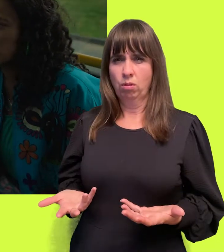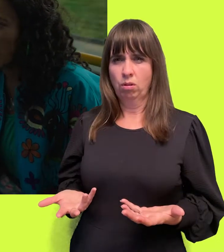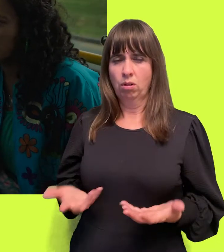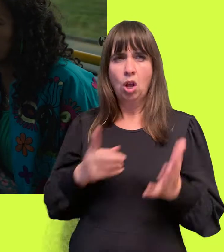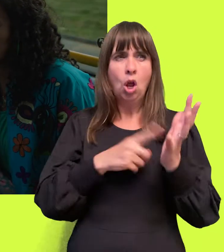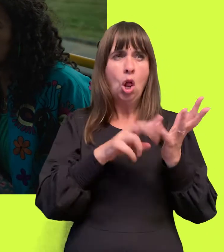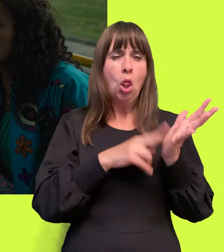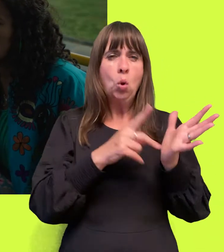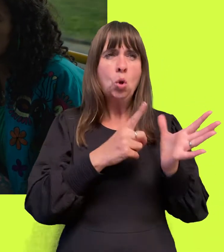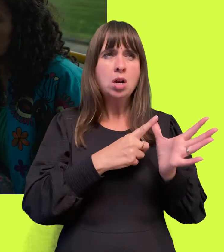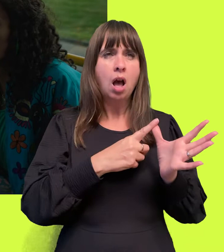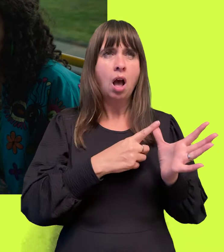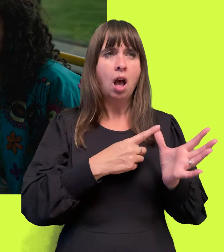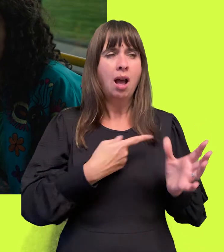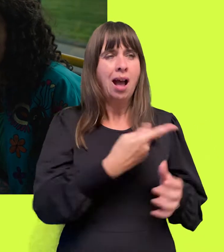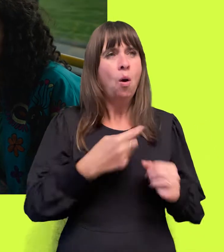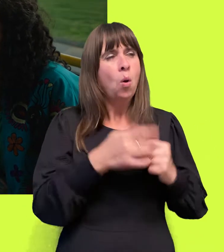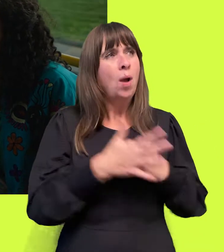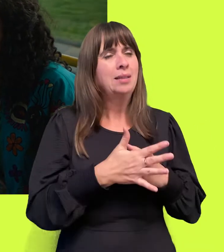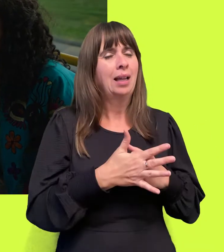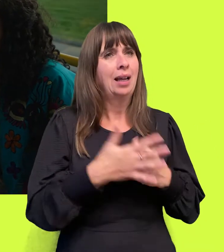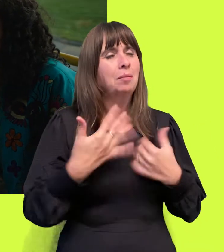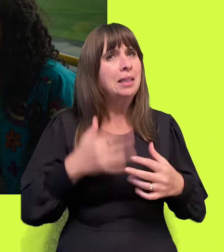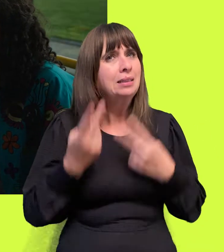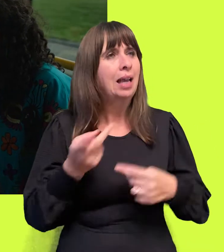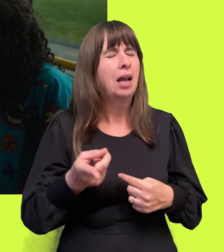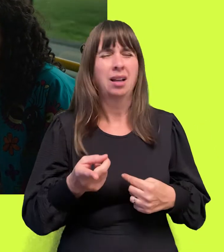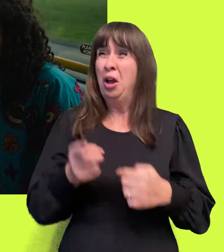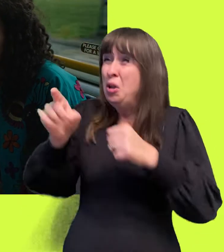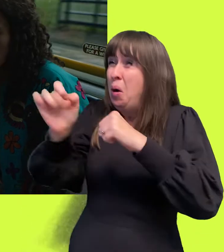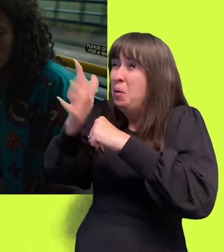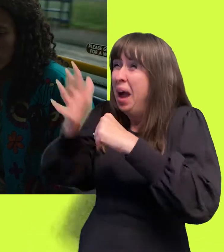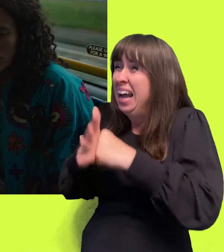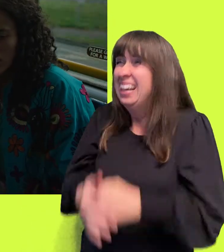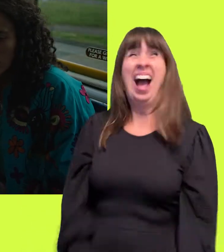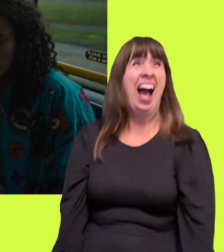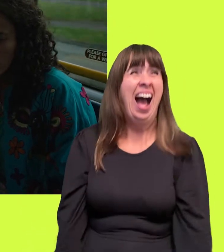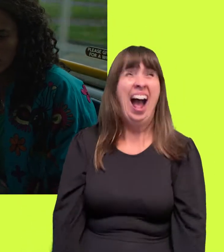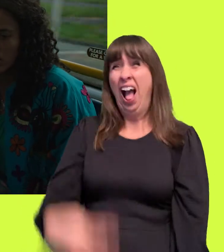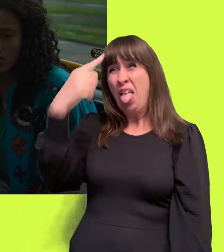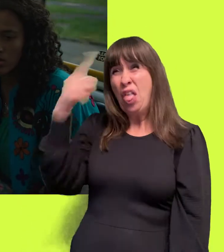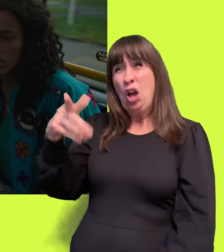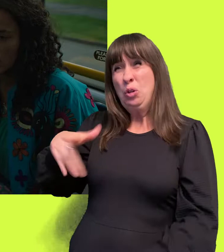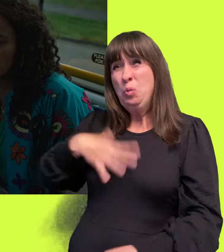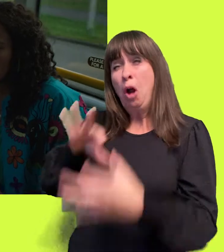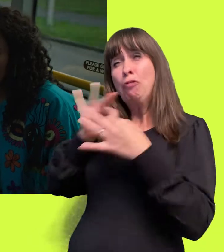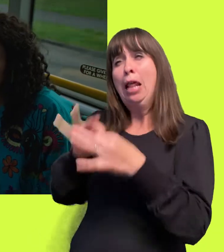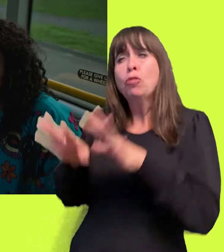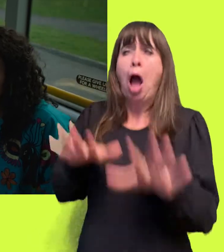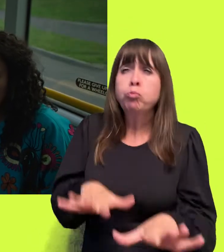Mae Luna yn caru fe. It was at our wedding. Your wedding? Wedding! Hey, that's like we're gonna keep it light, keep it light, keep it